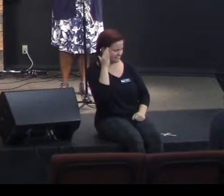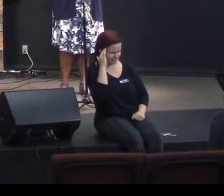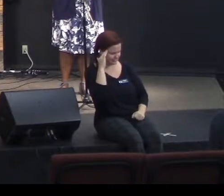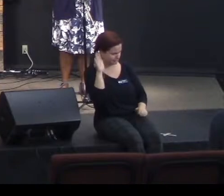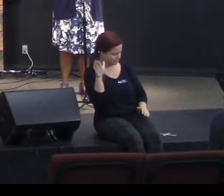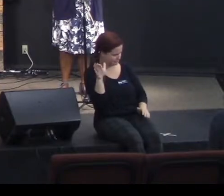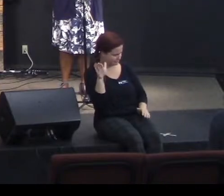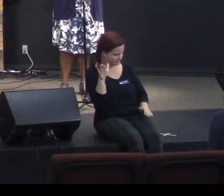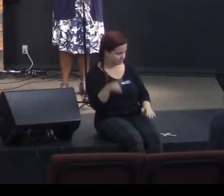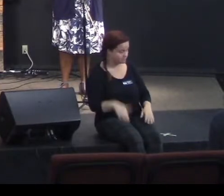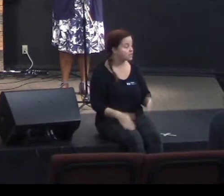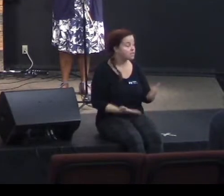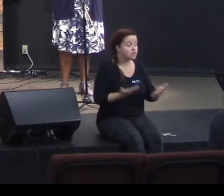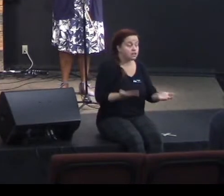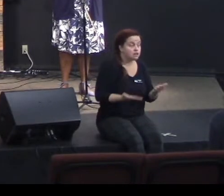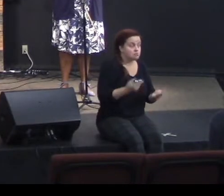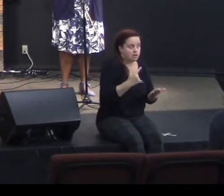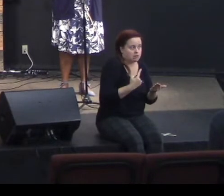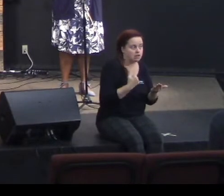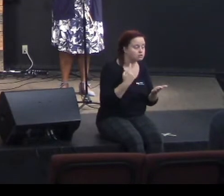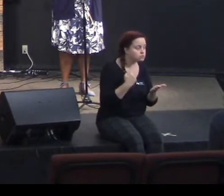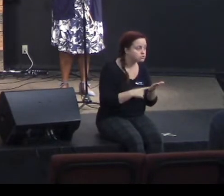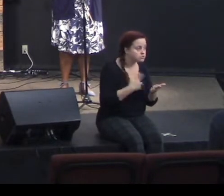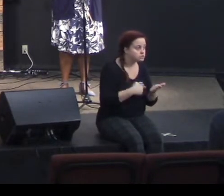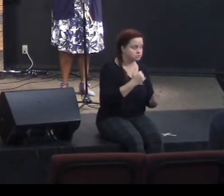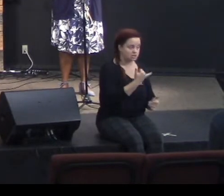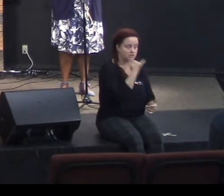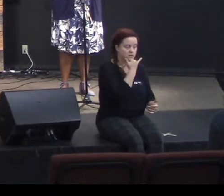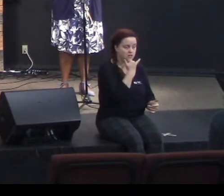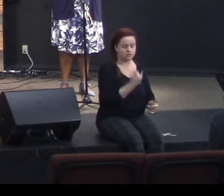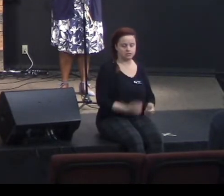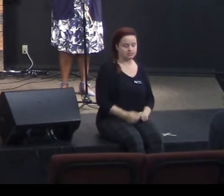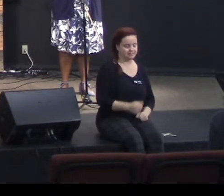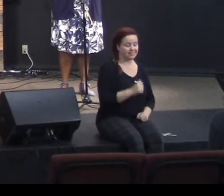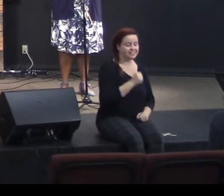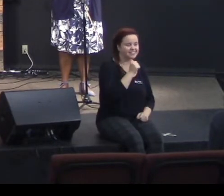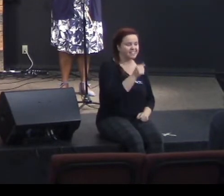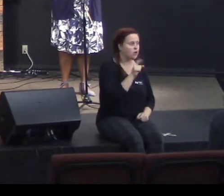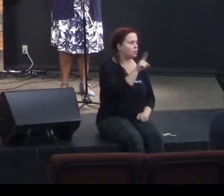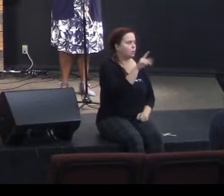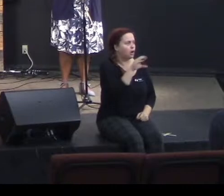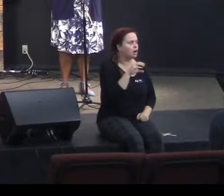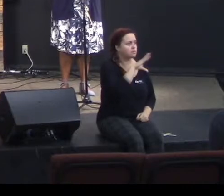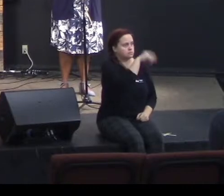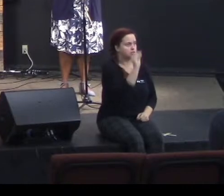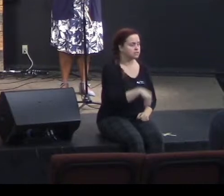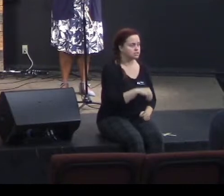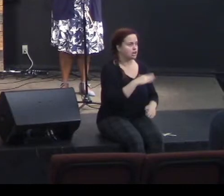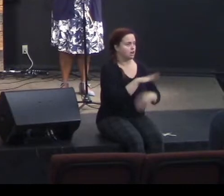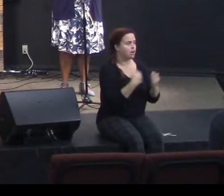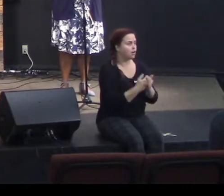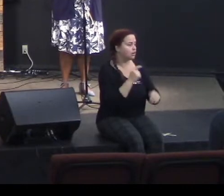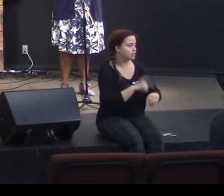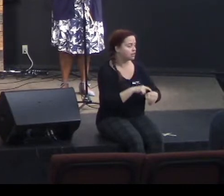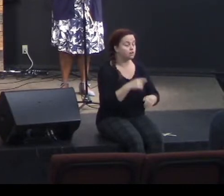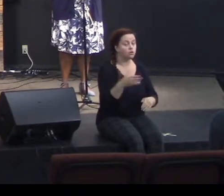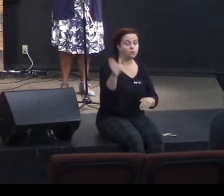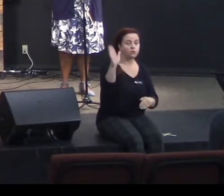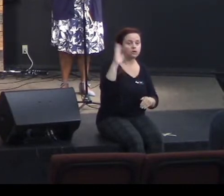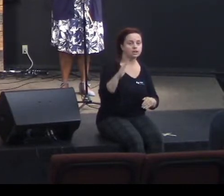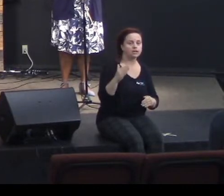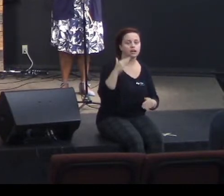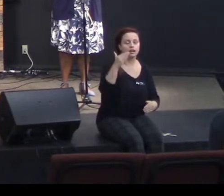there's something wrong if there's something like we're not just 100% on everything all the time, when actually God invites us to kind of search